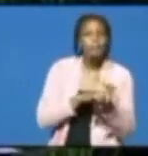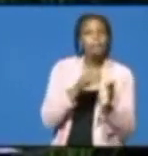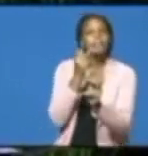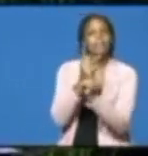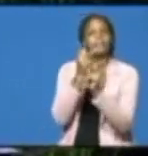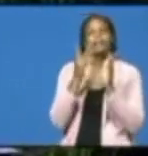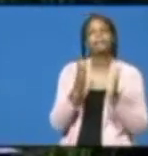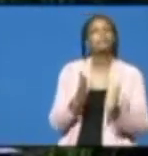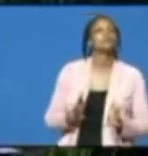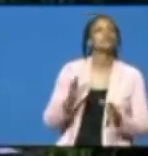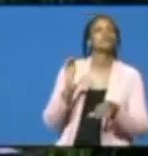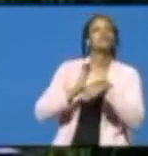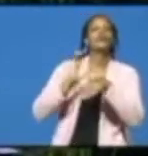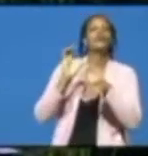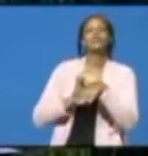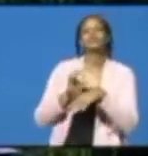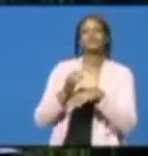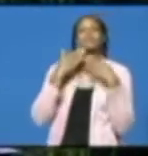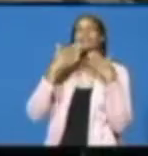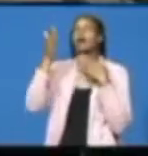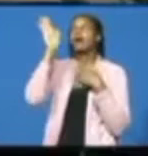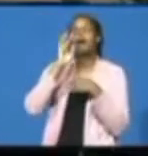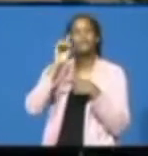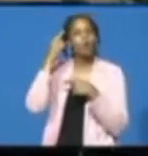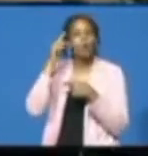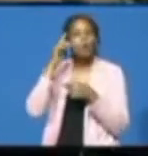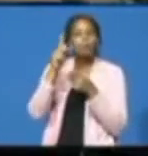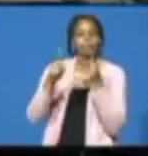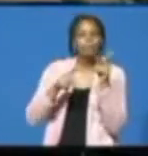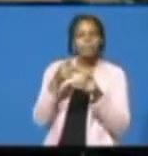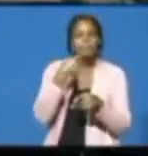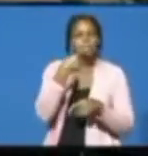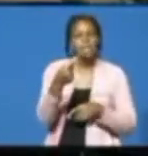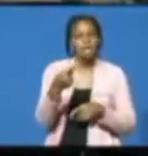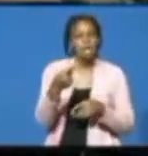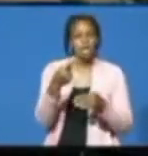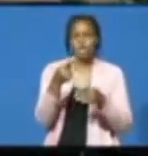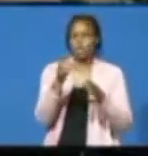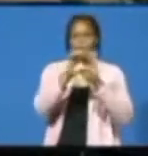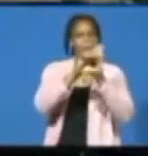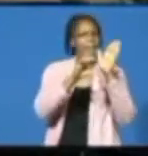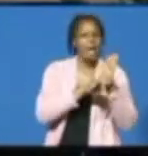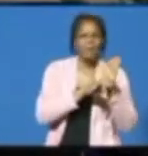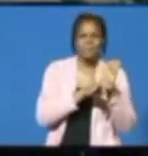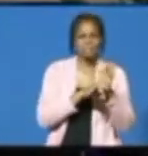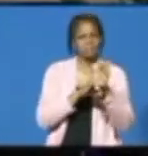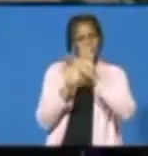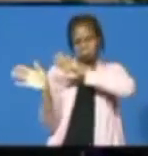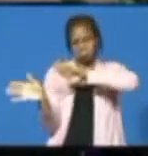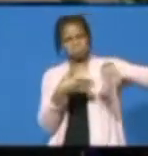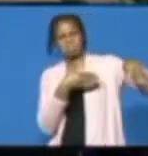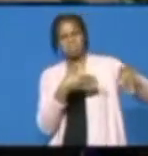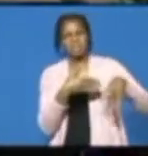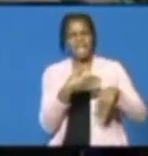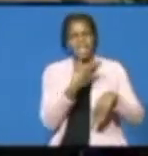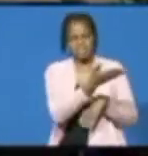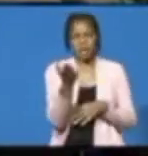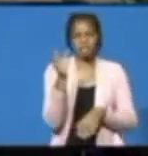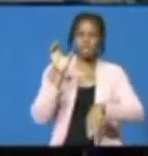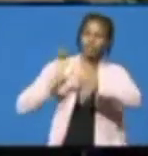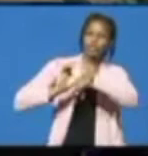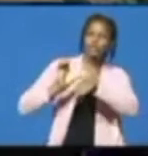keeping church. Thank God that when people say the commandments are done away with, there is a